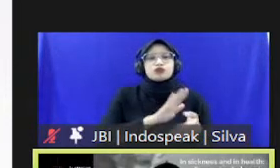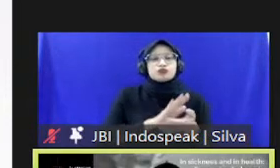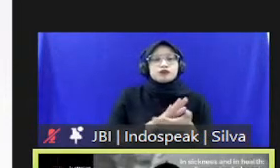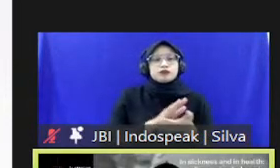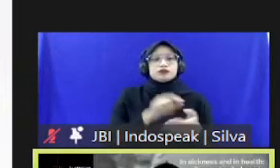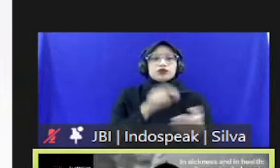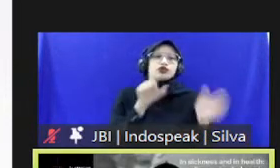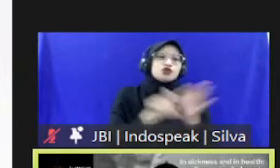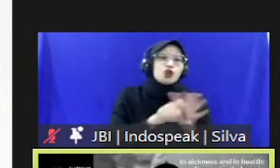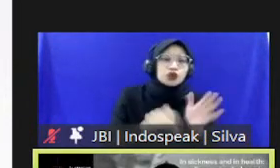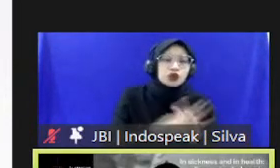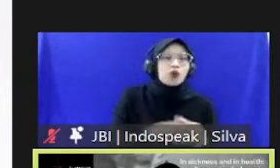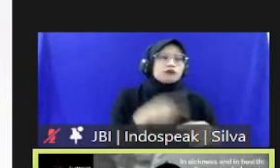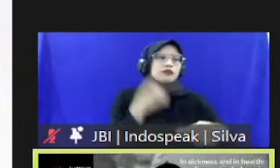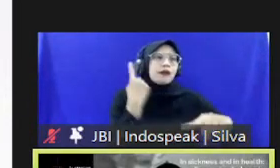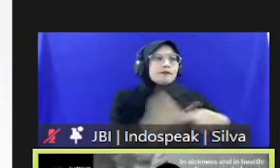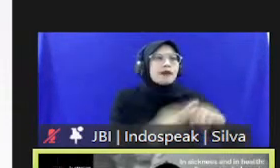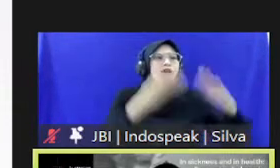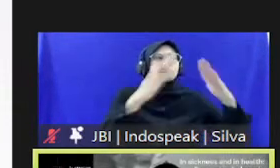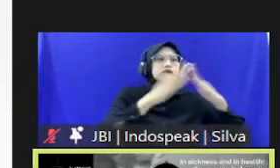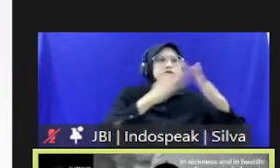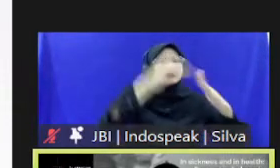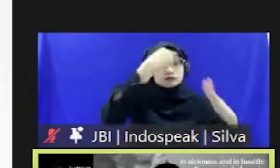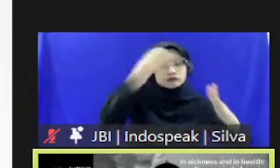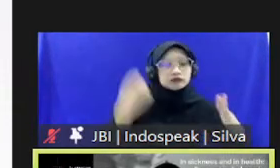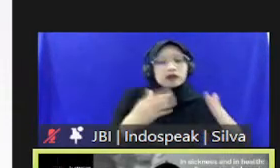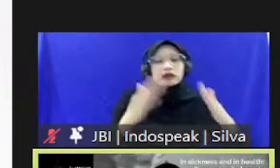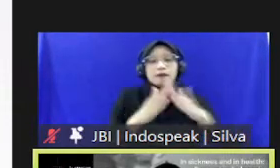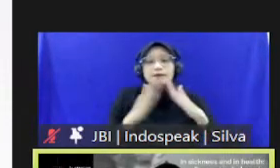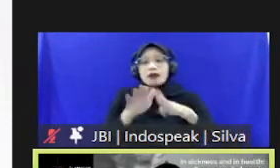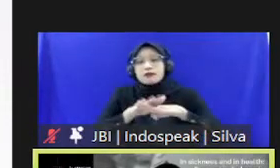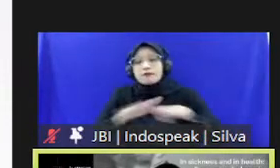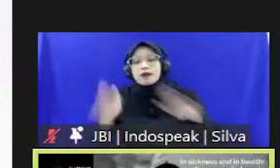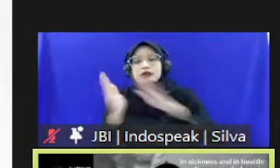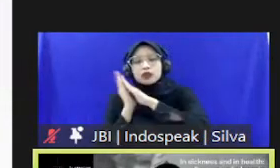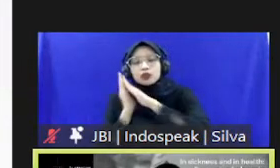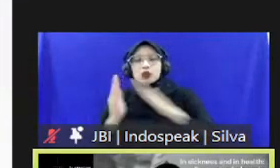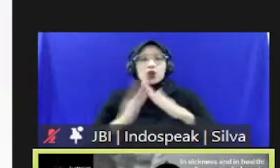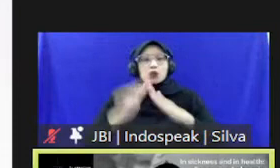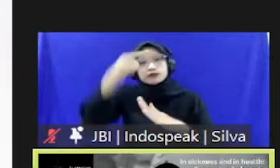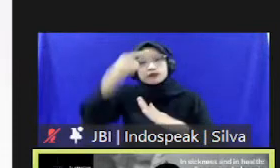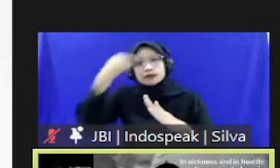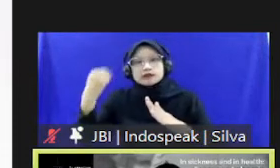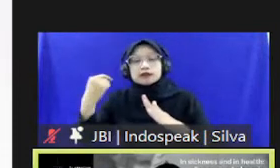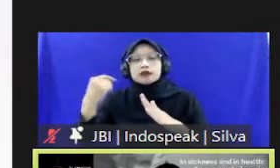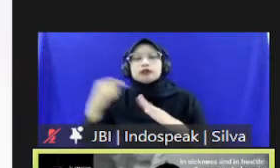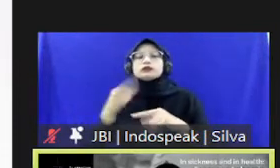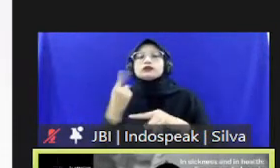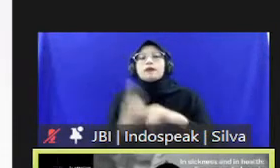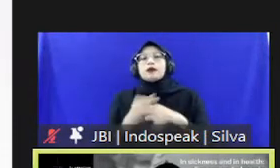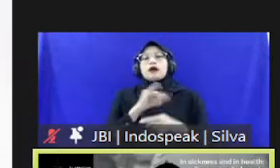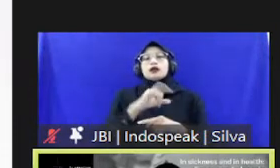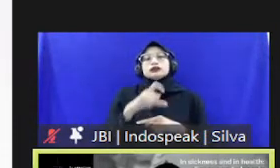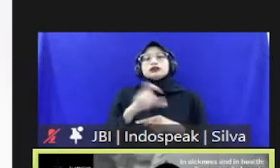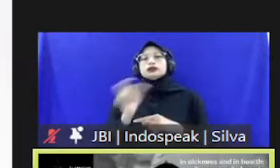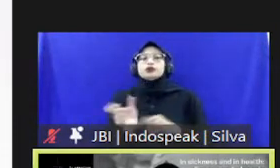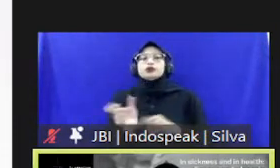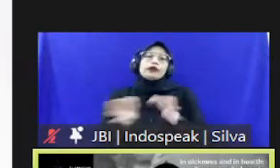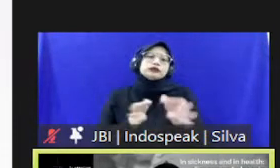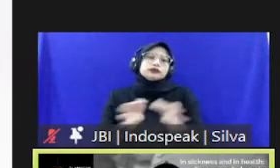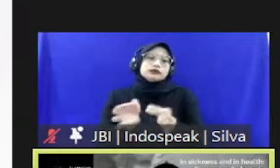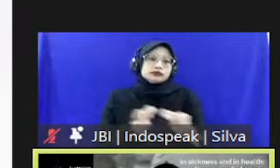hospitals, adding more hospital beds and ICU beds and facilities.